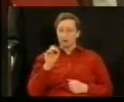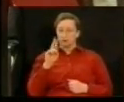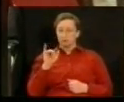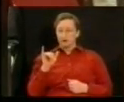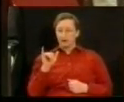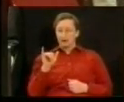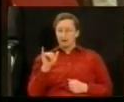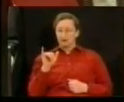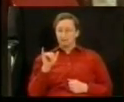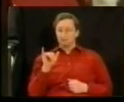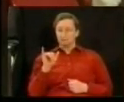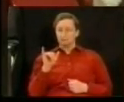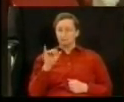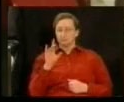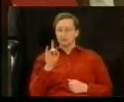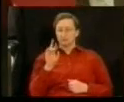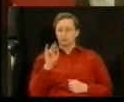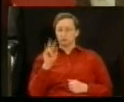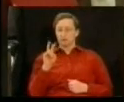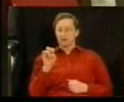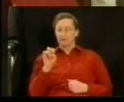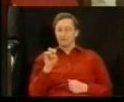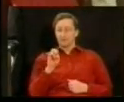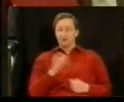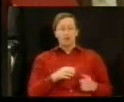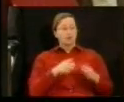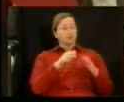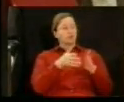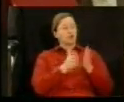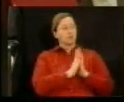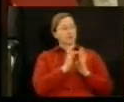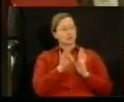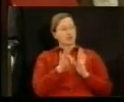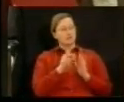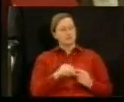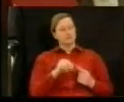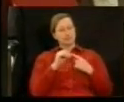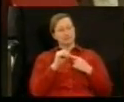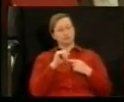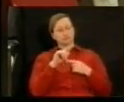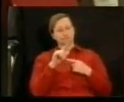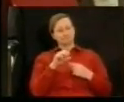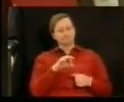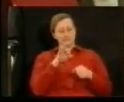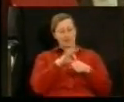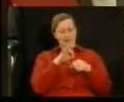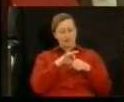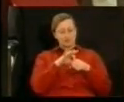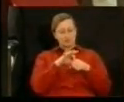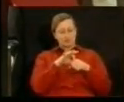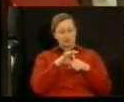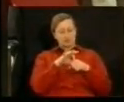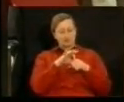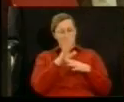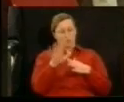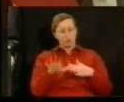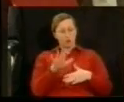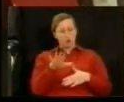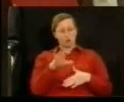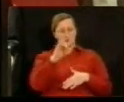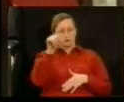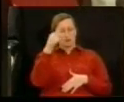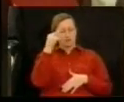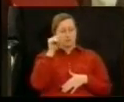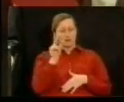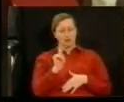The question of a special election assumes somewhat the importance before the local government of Knox County.